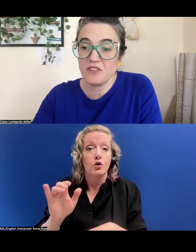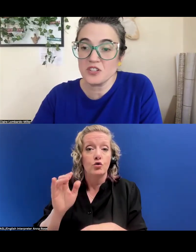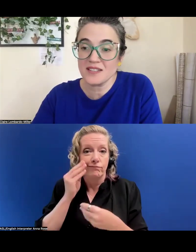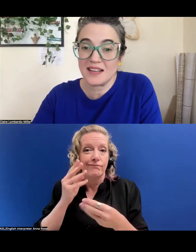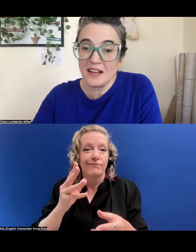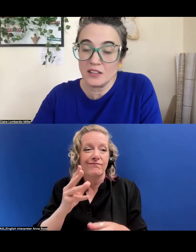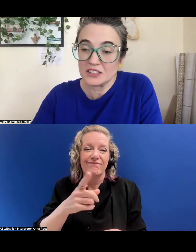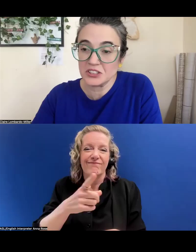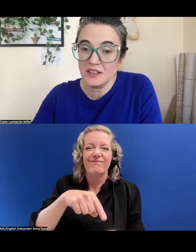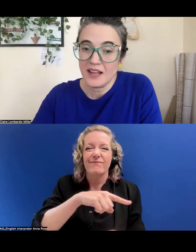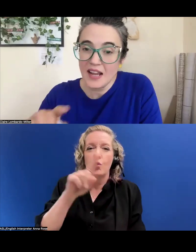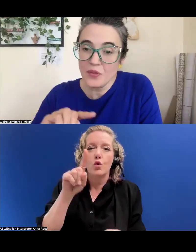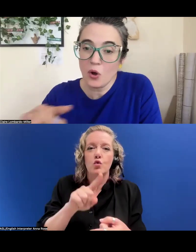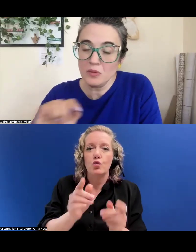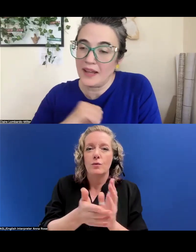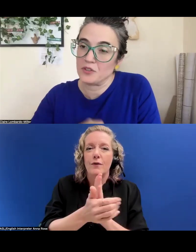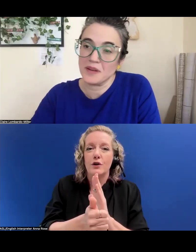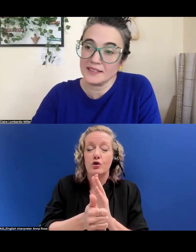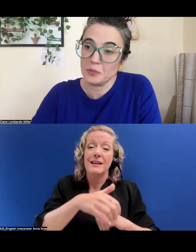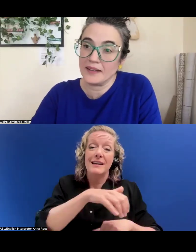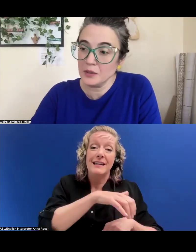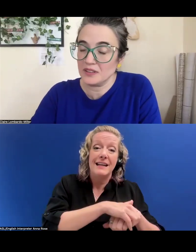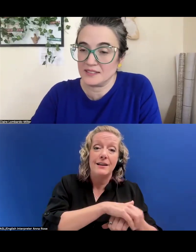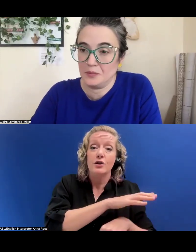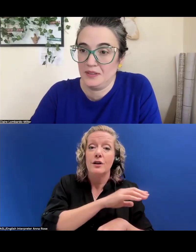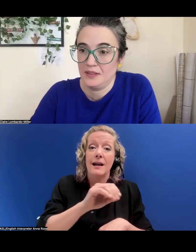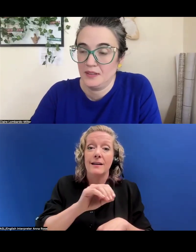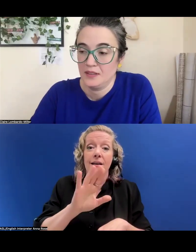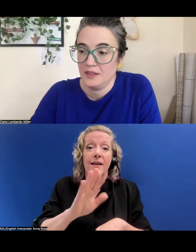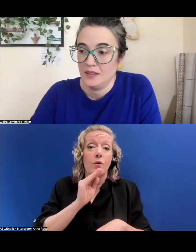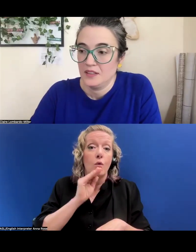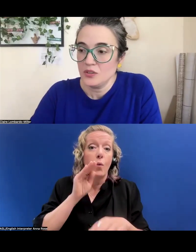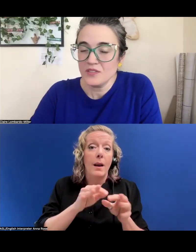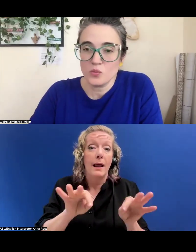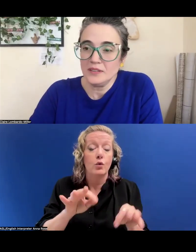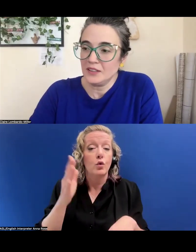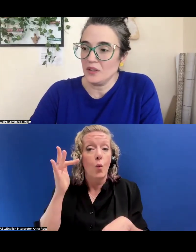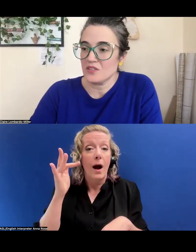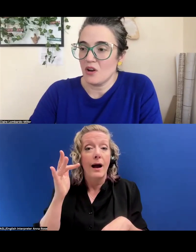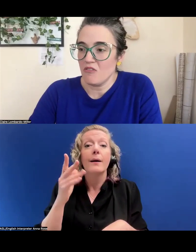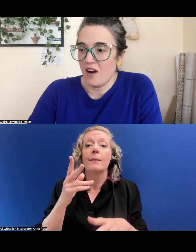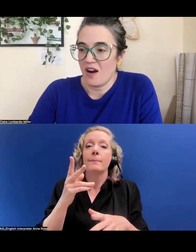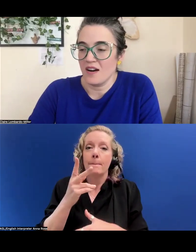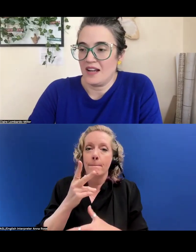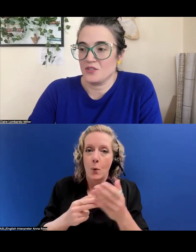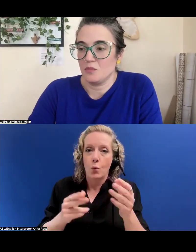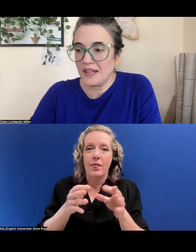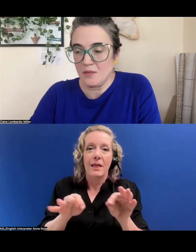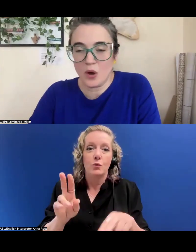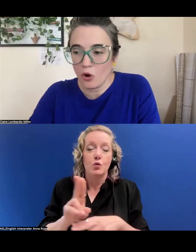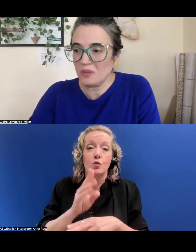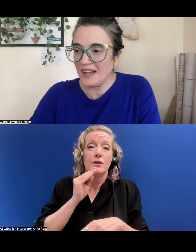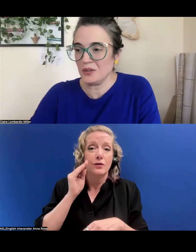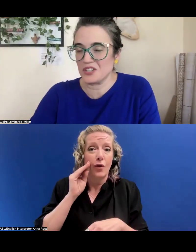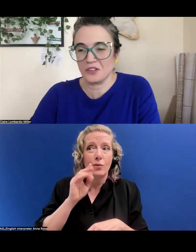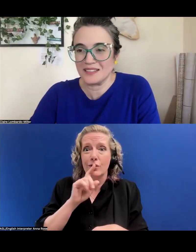reduced proficiency in English and the home language because of bilingualism. So this is really going so far as to blame